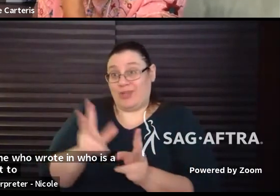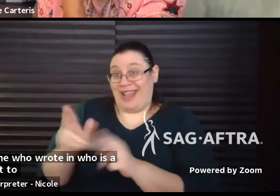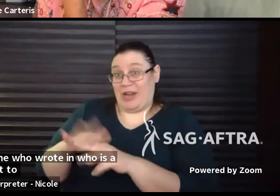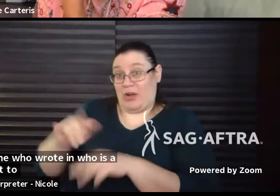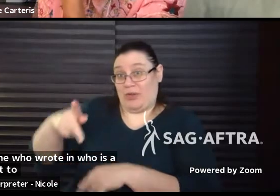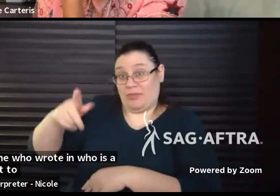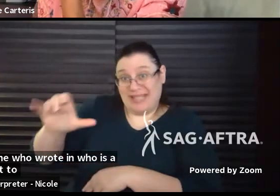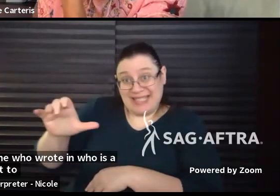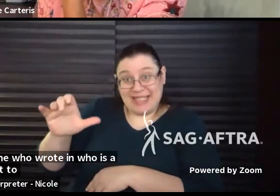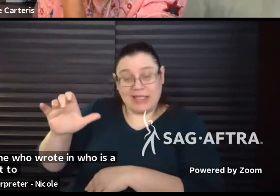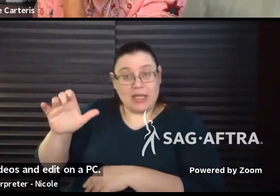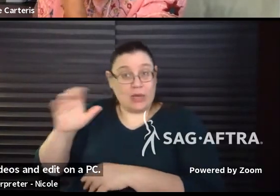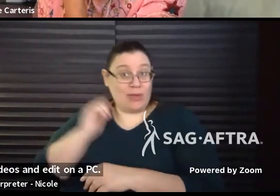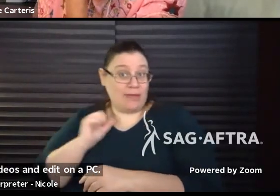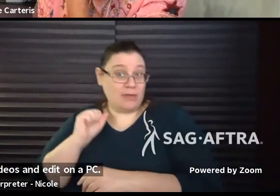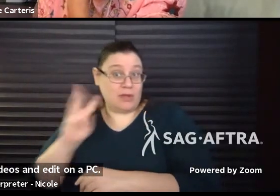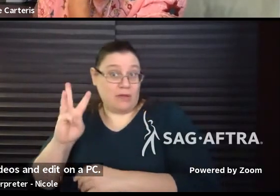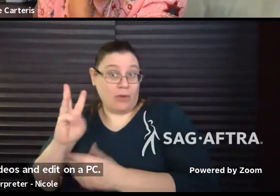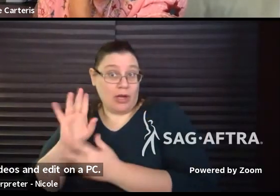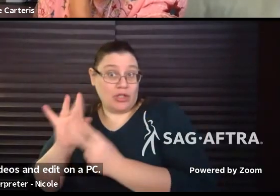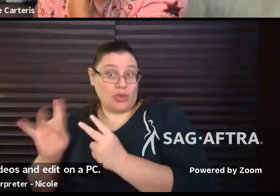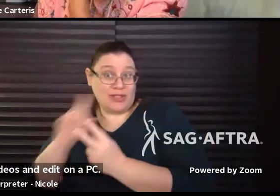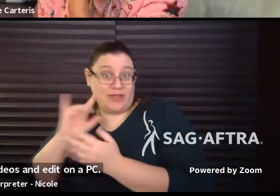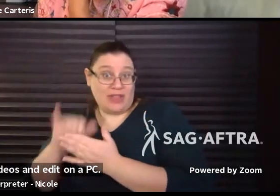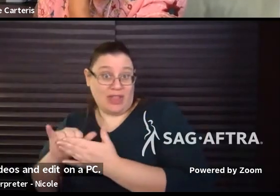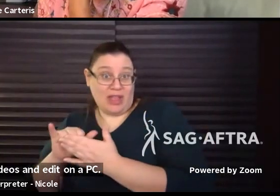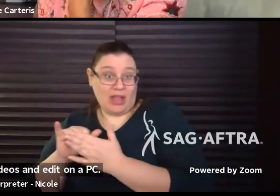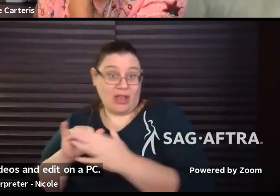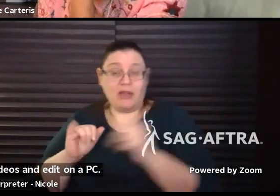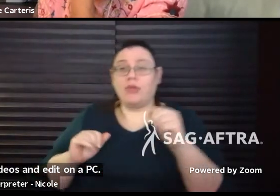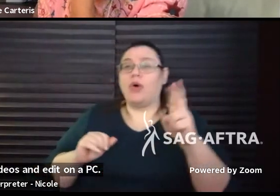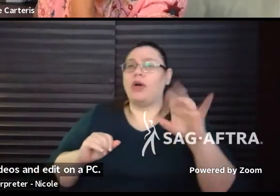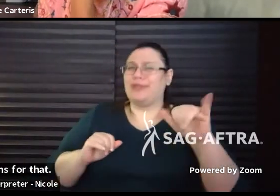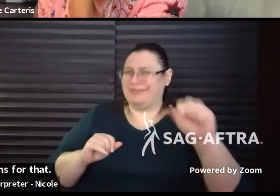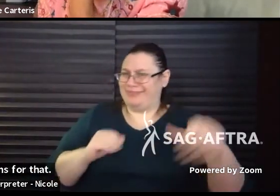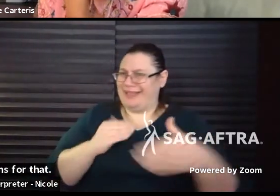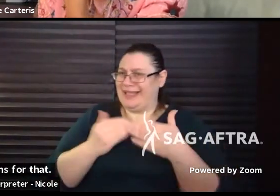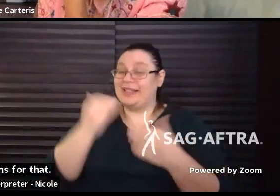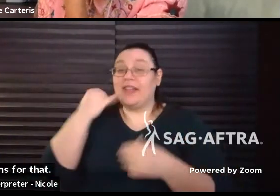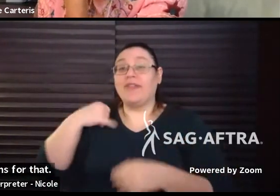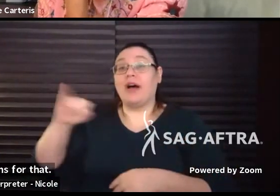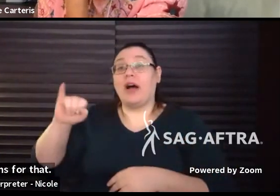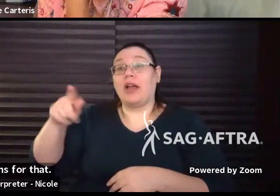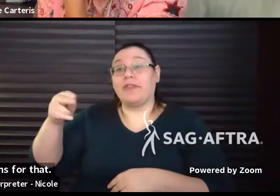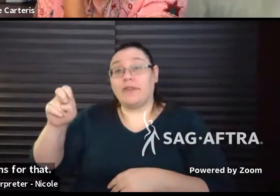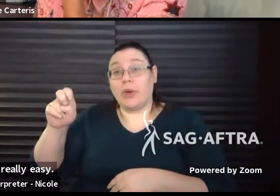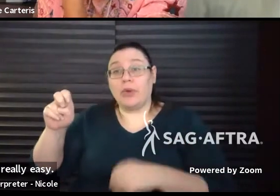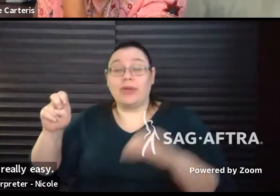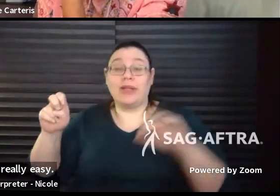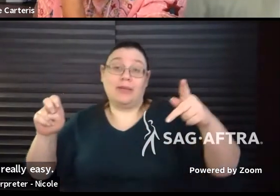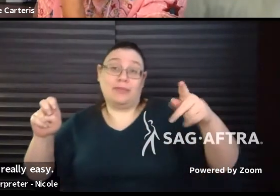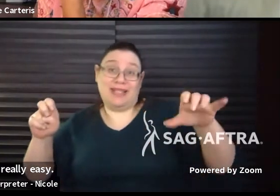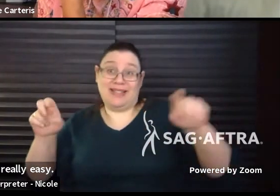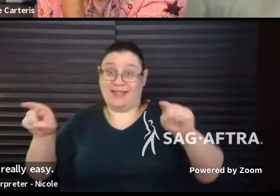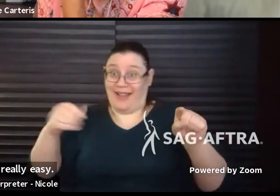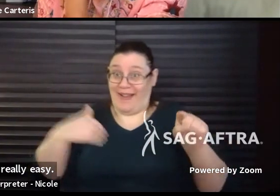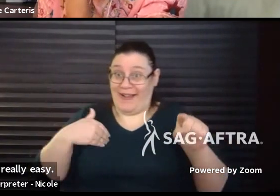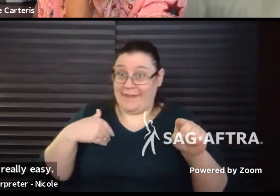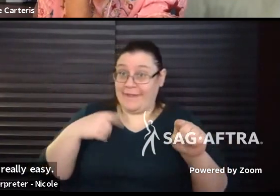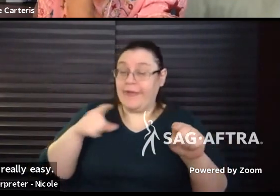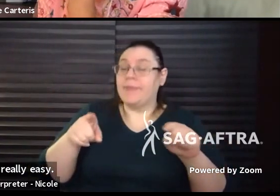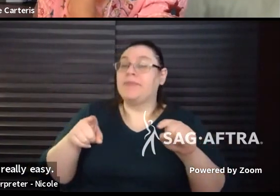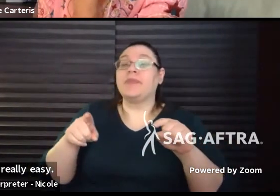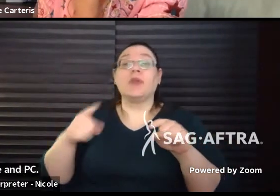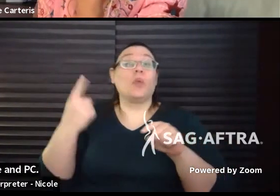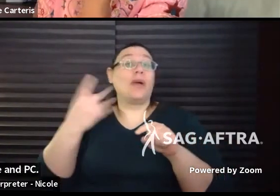software options for that? Yeah, it's really easy. So if you have an iPhone and a PC, again, the only complicated